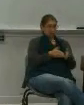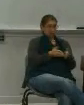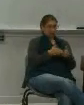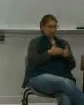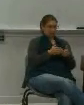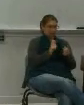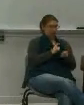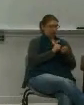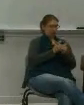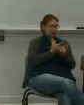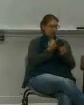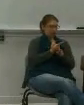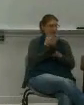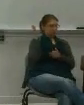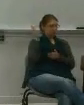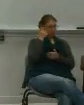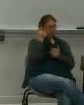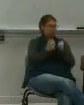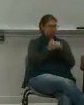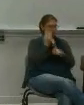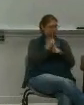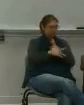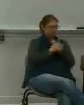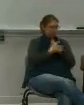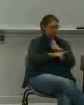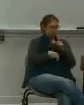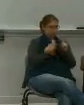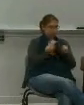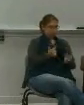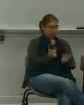what was the most available at the time when life evolved.